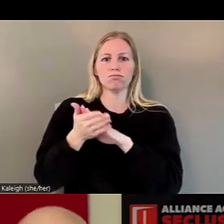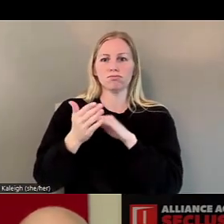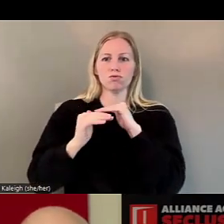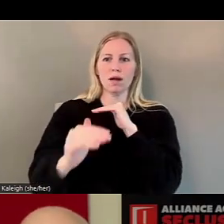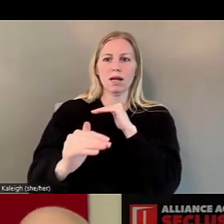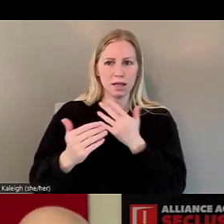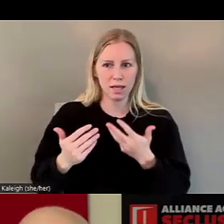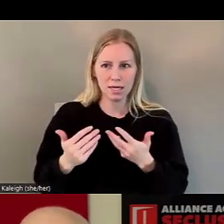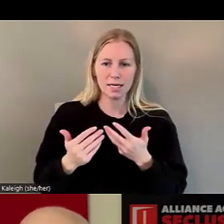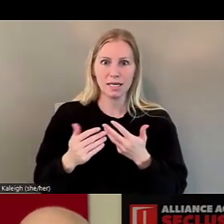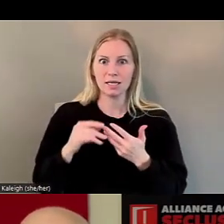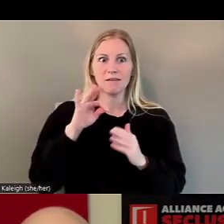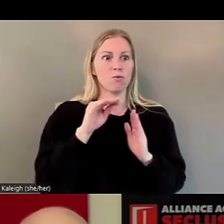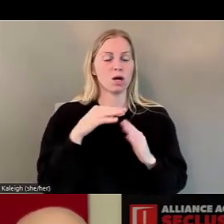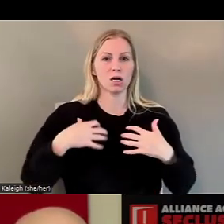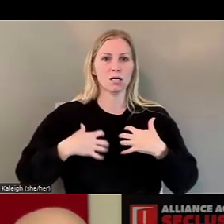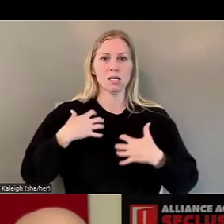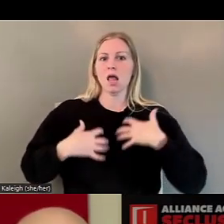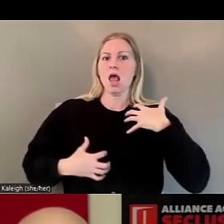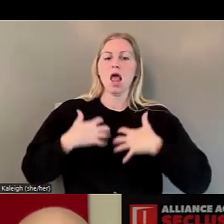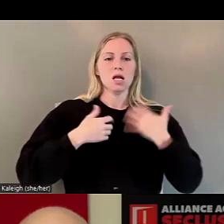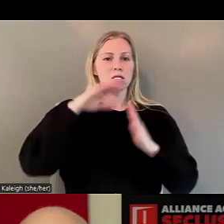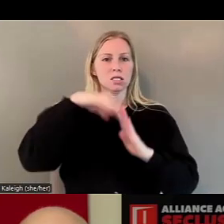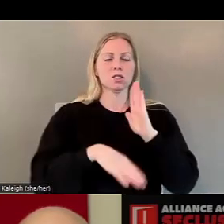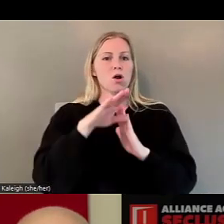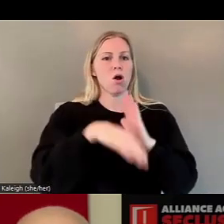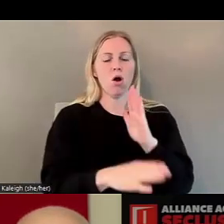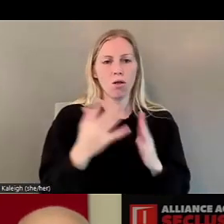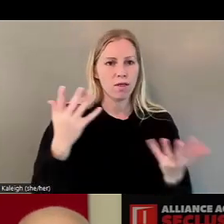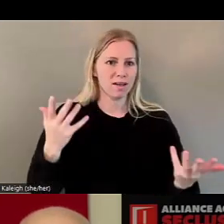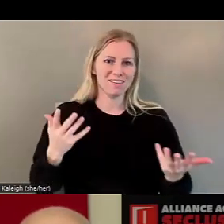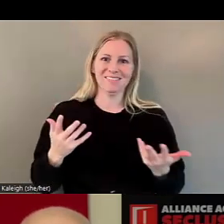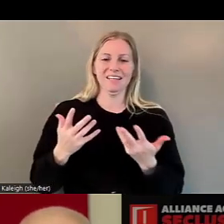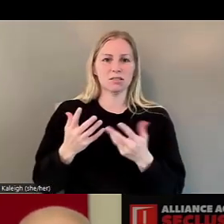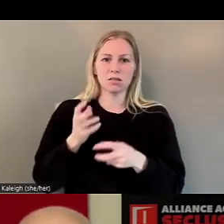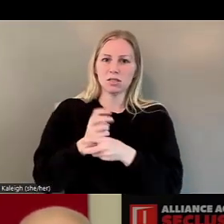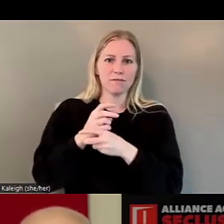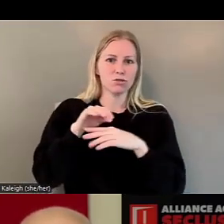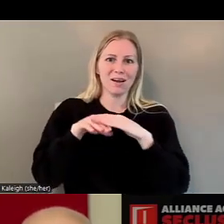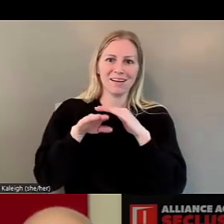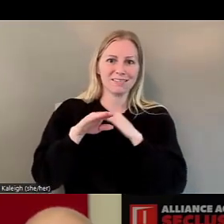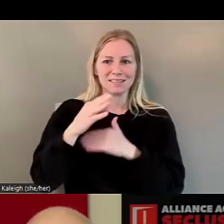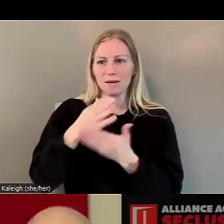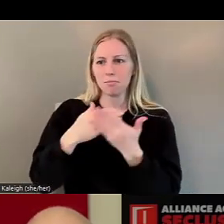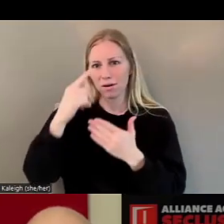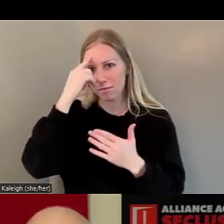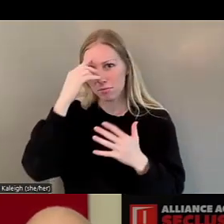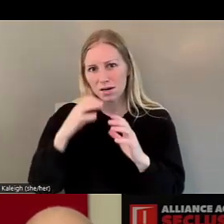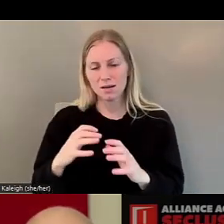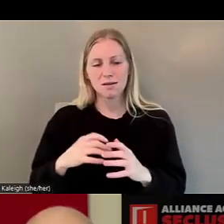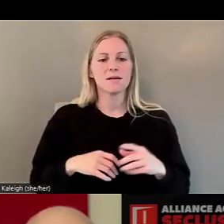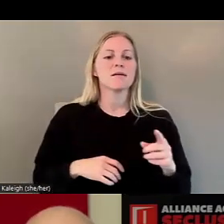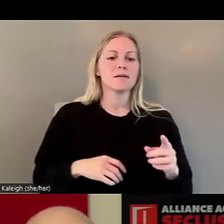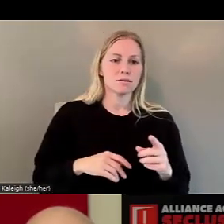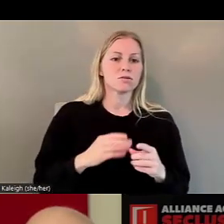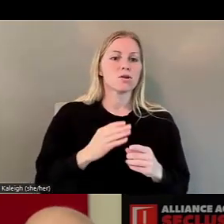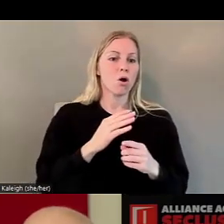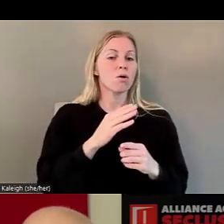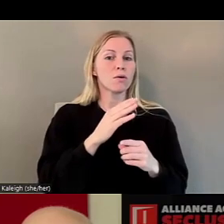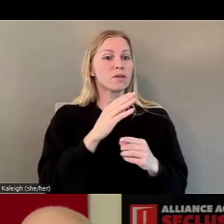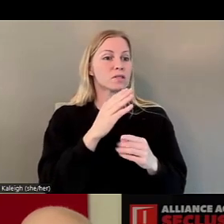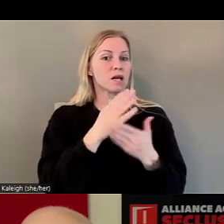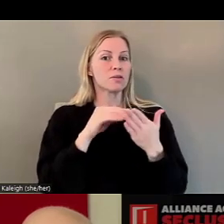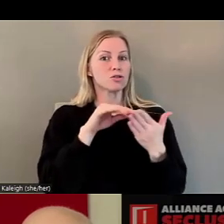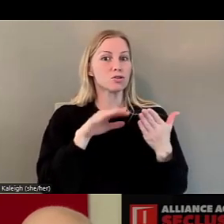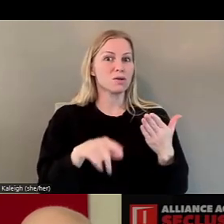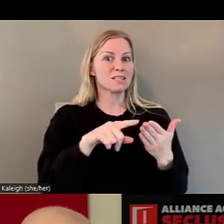of trauma affected the ability. We've probably all heard this before, that sometimes the students that need the relationship the most are the ones